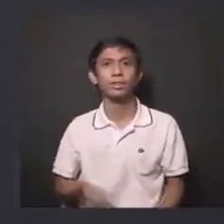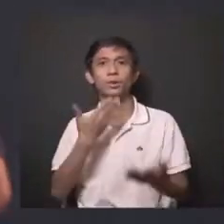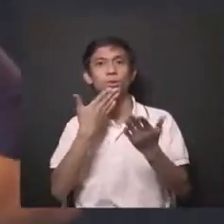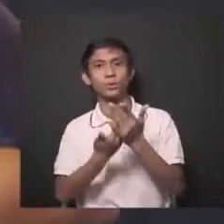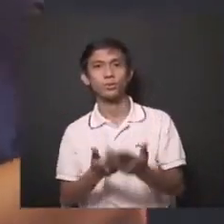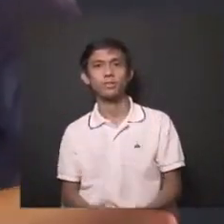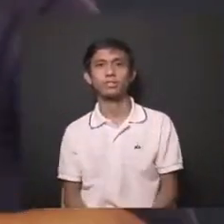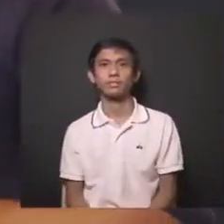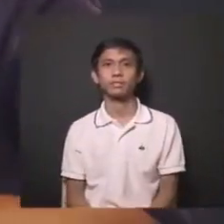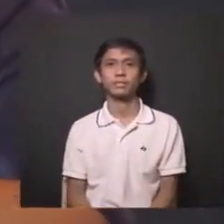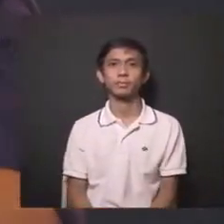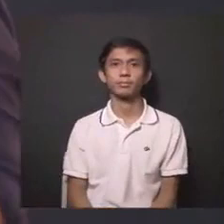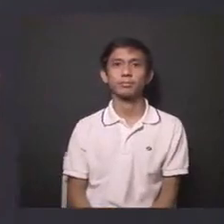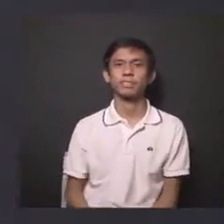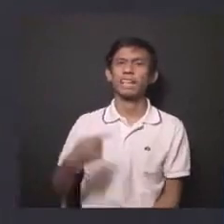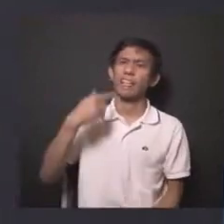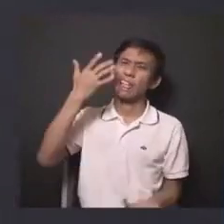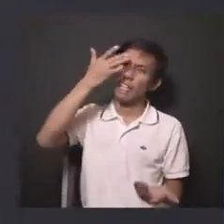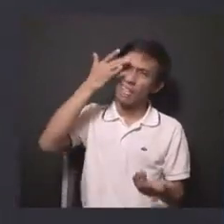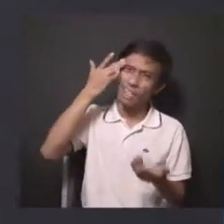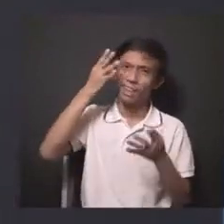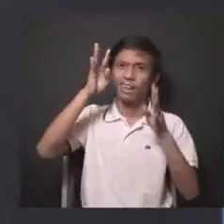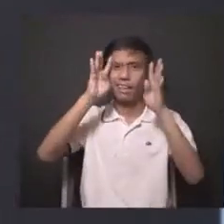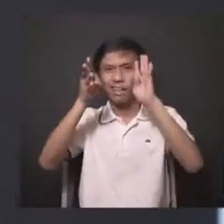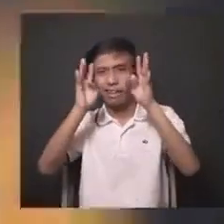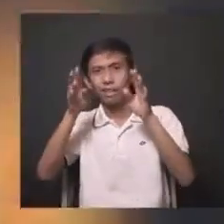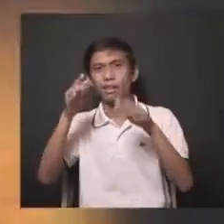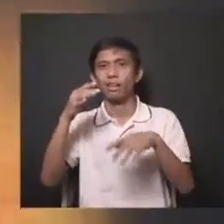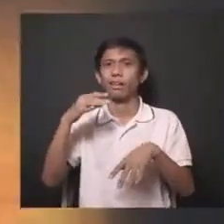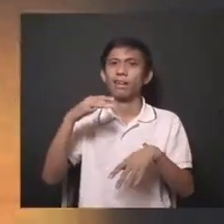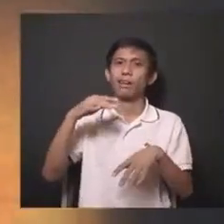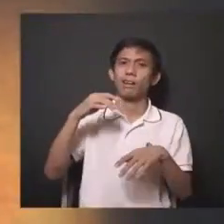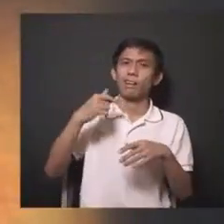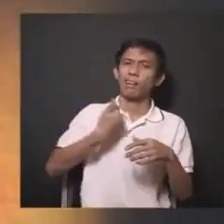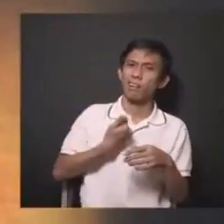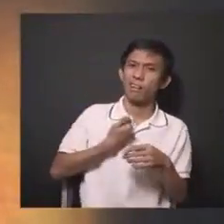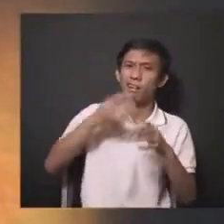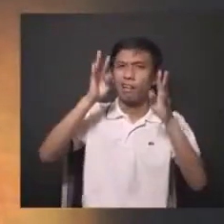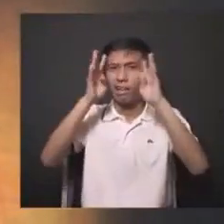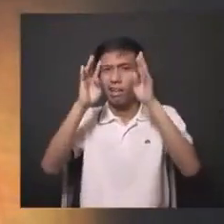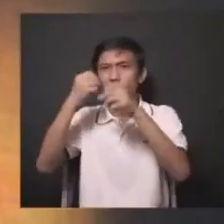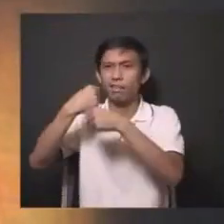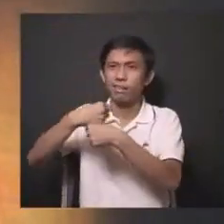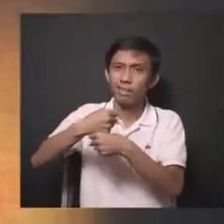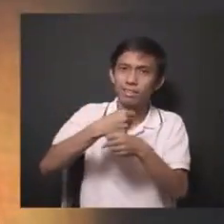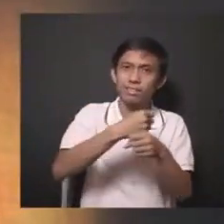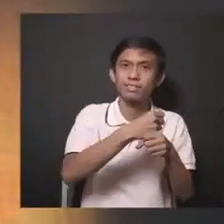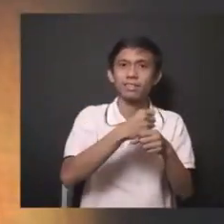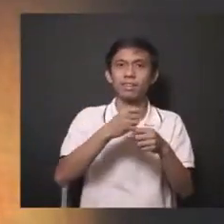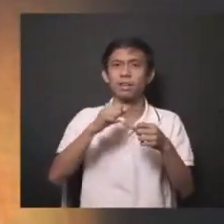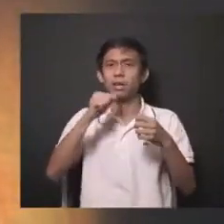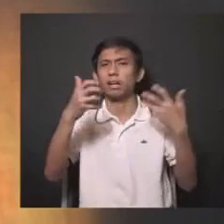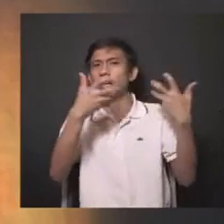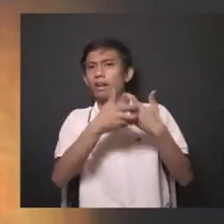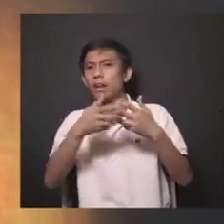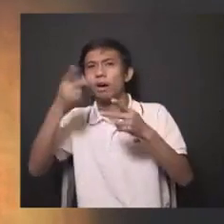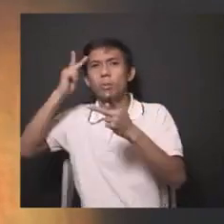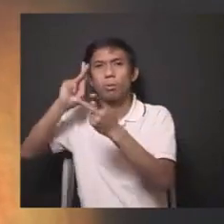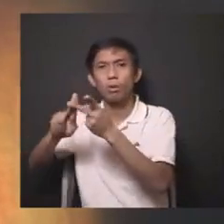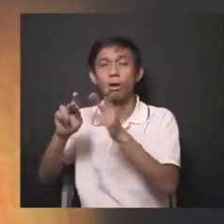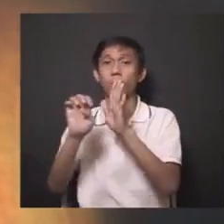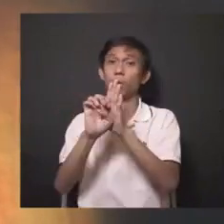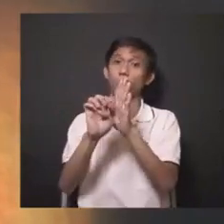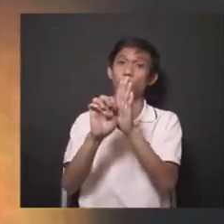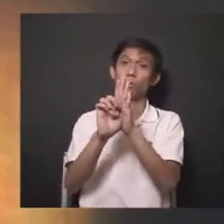reinvent ourselves. And sometimes we create things that's not even meant for that purpose. Like for instance, I'm going to give you this example. In